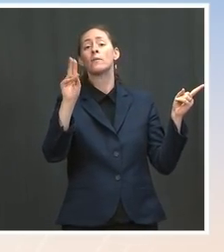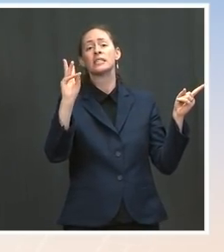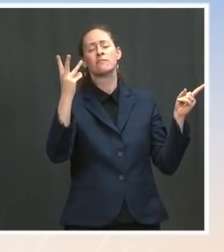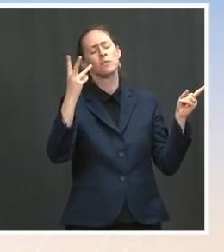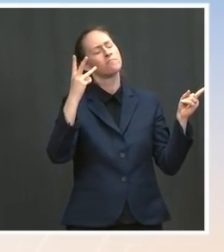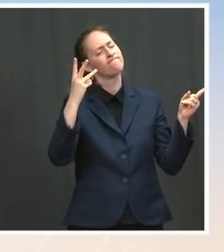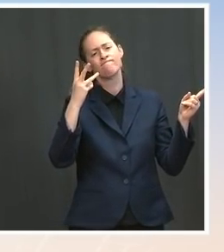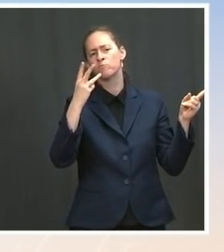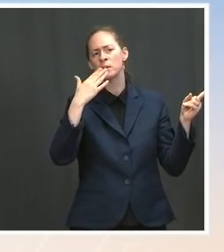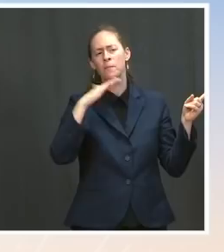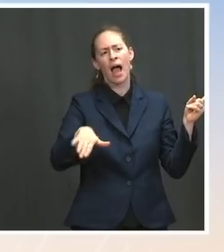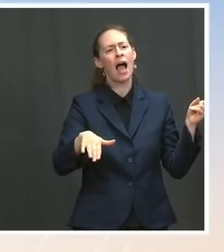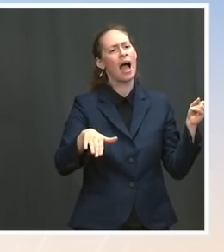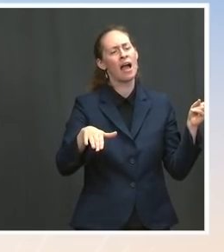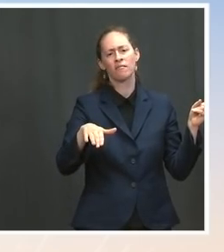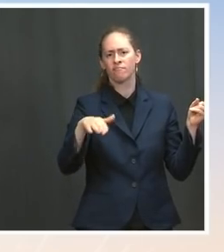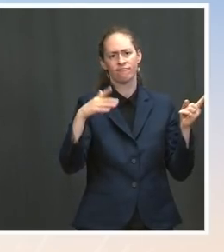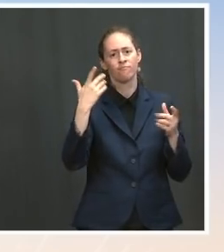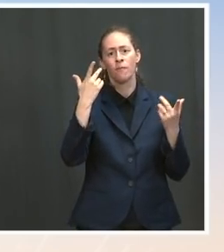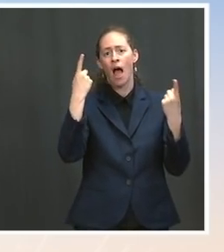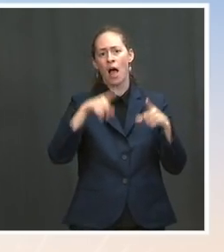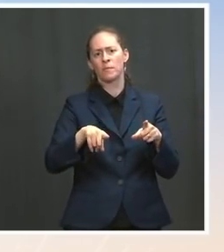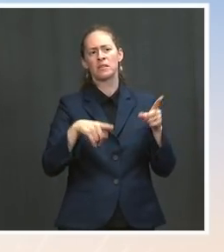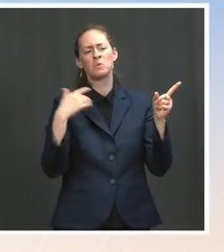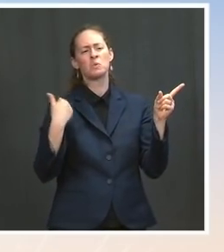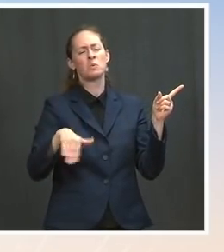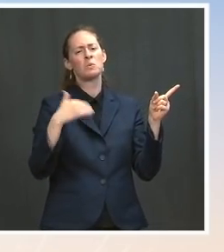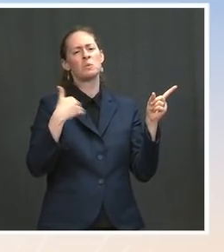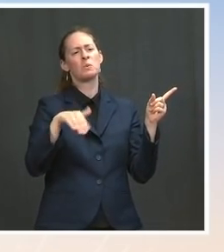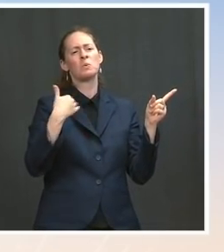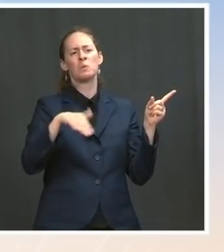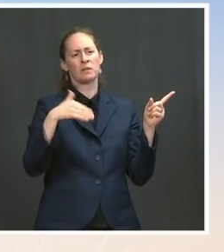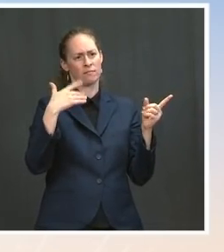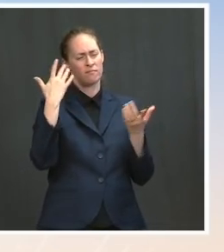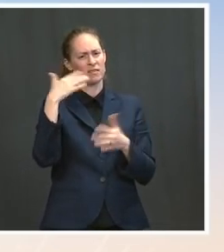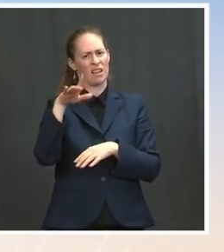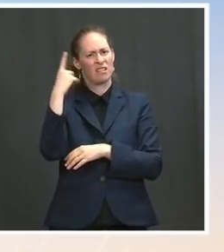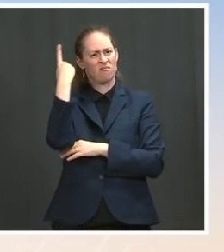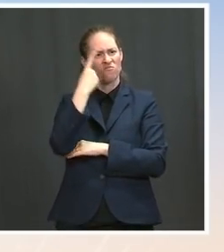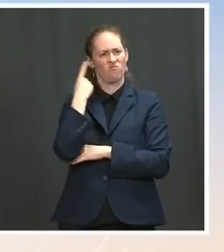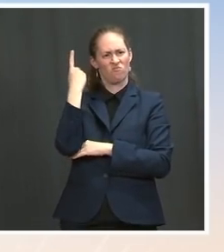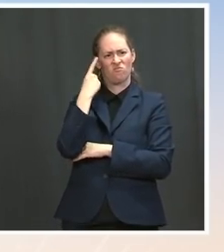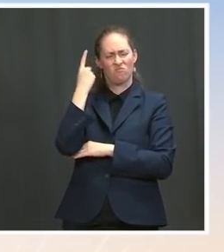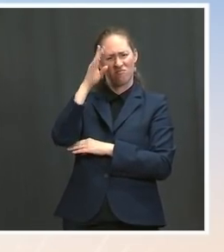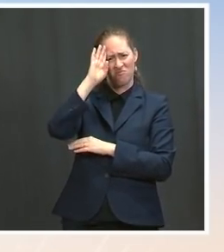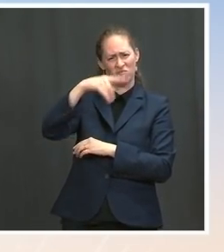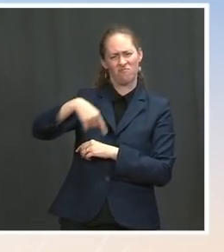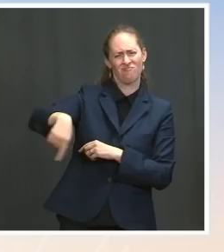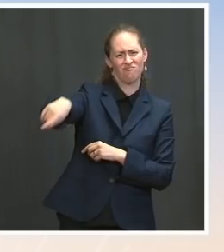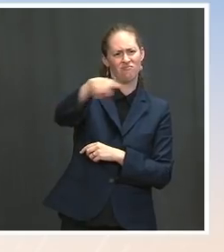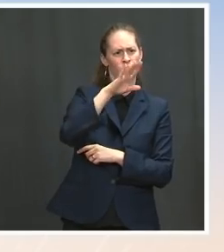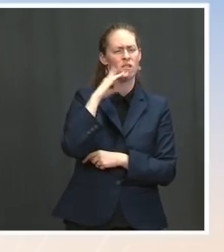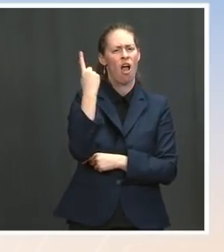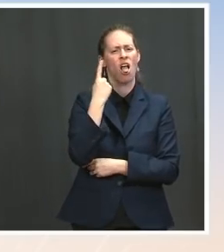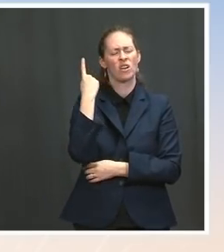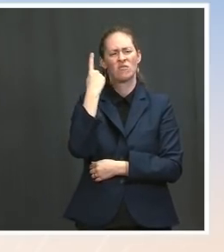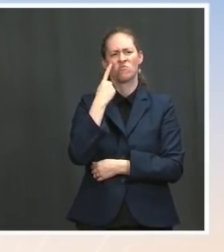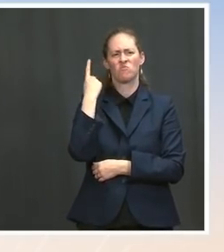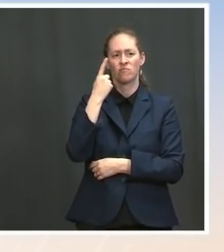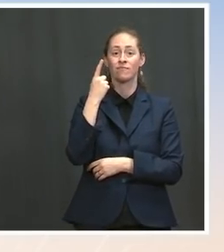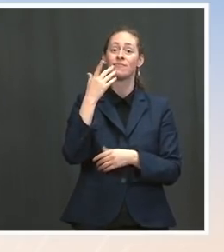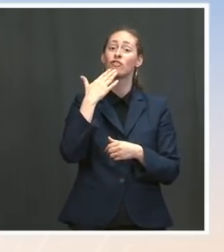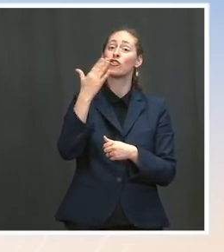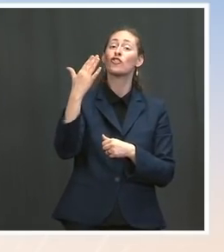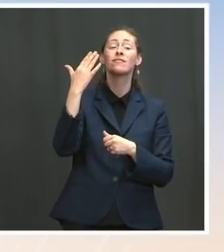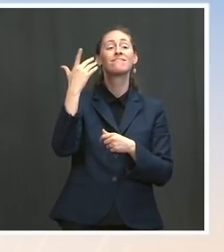all remember, he will remember certainly as president, as a day that does not stand out as a model of